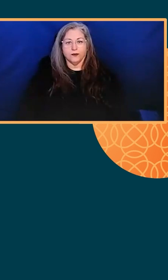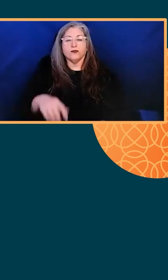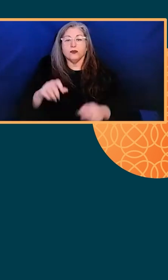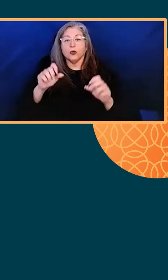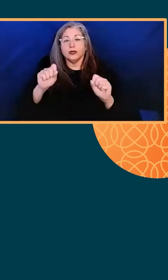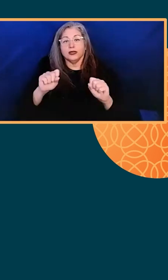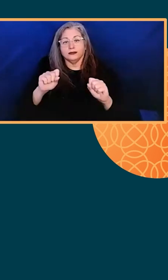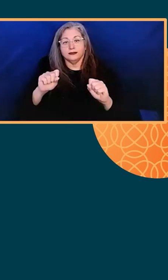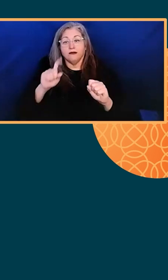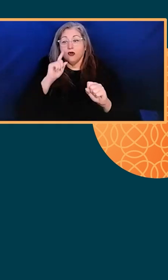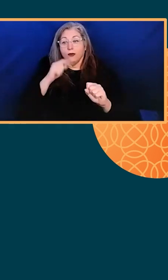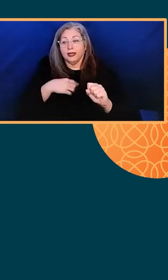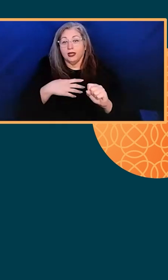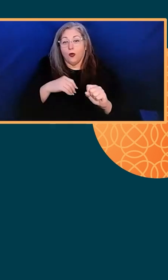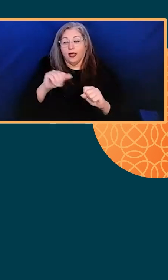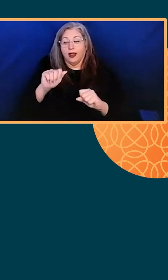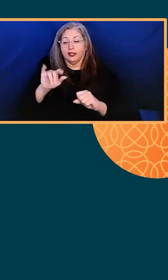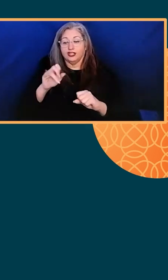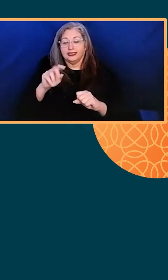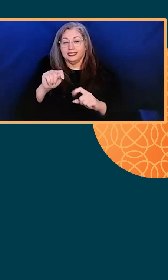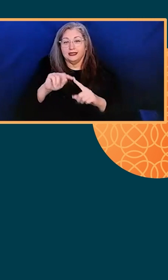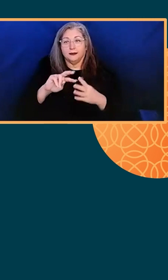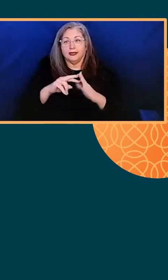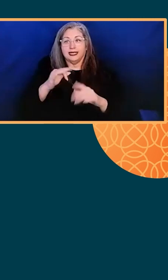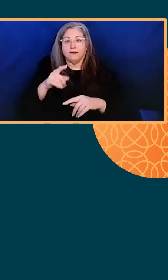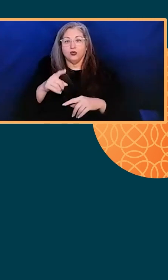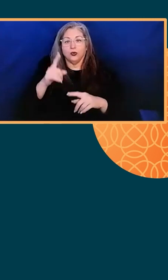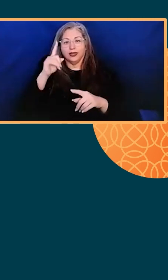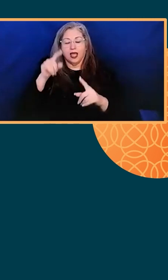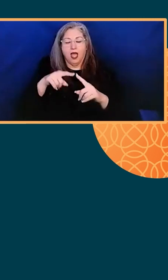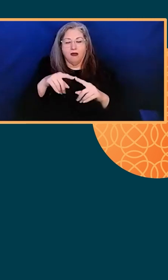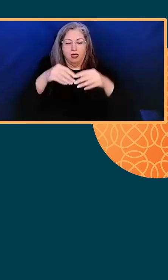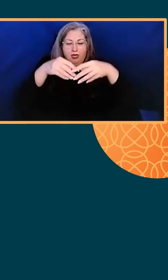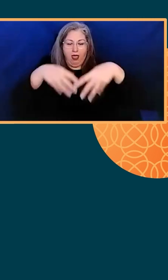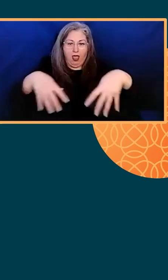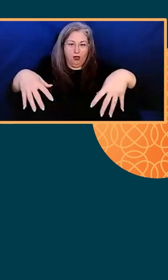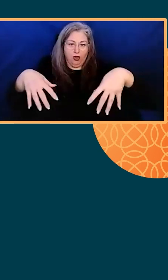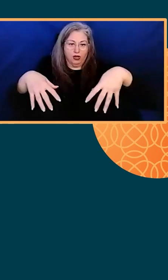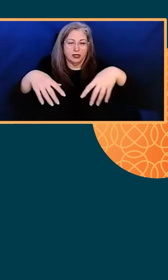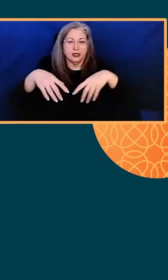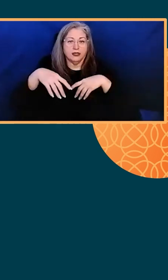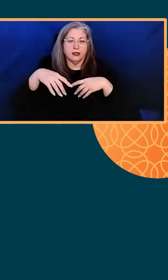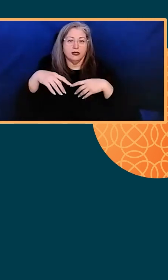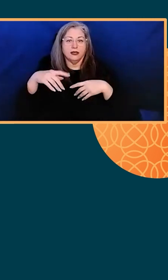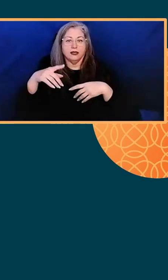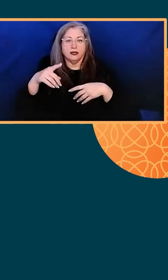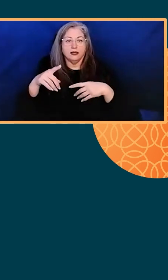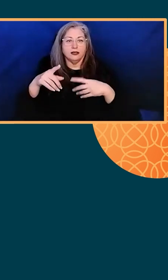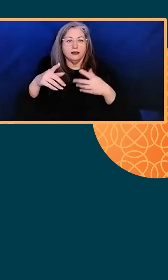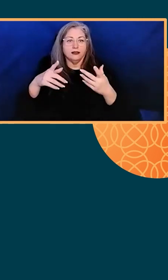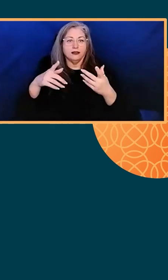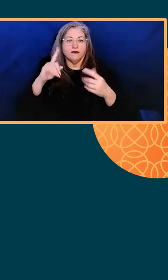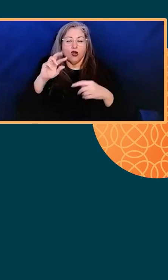Yeah, for me, white adjacent is if you think of the hierarchy of, you know, like race